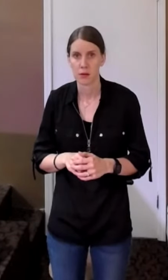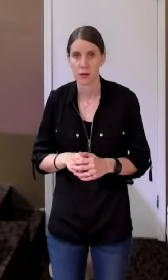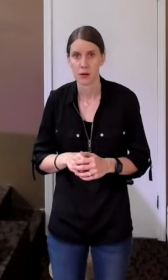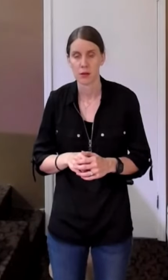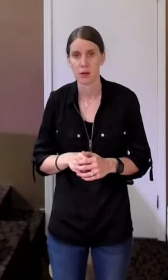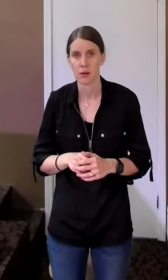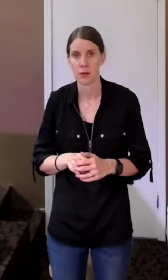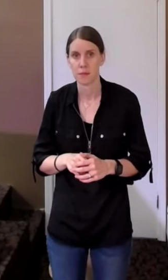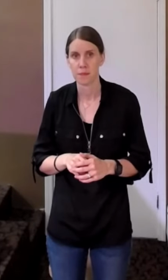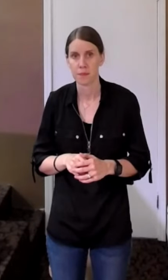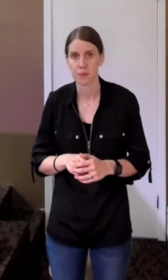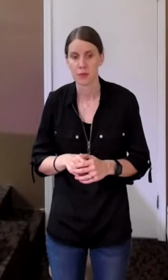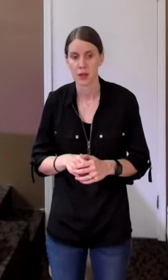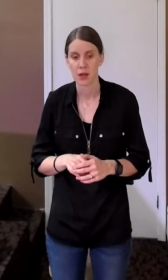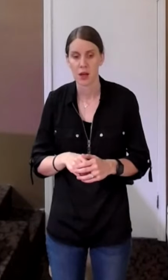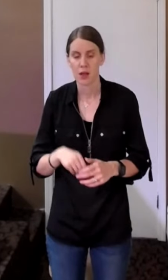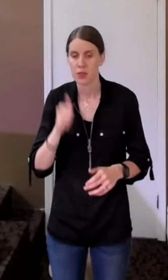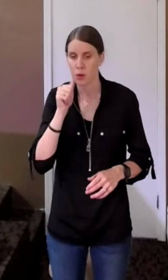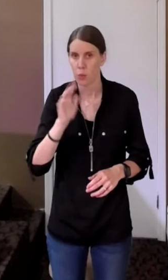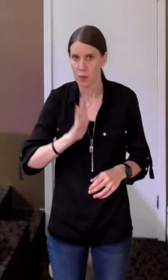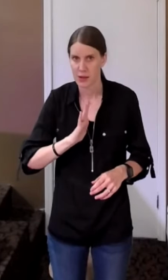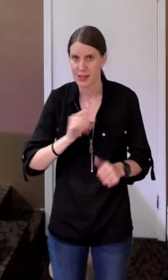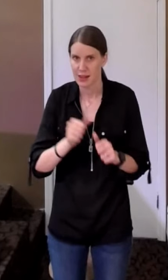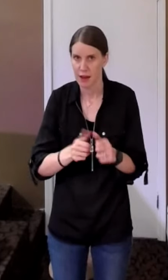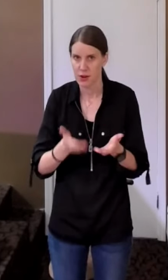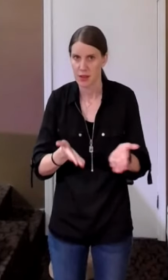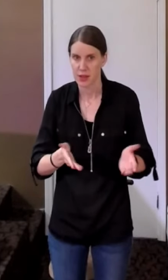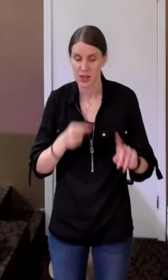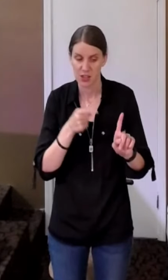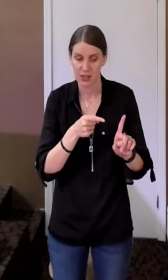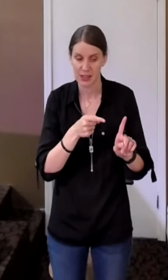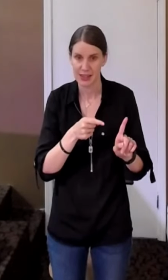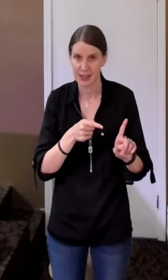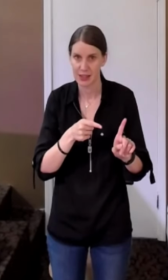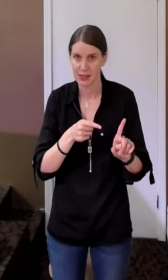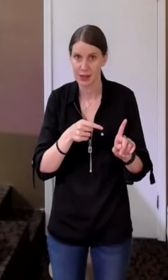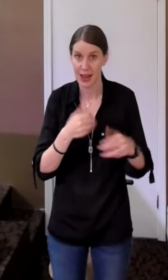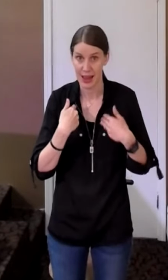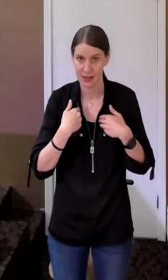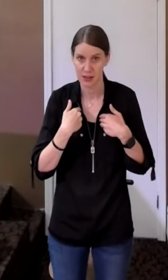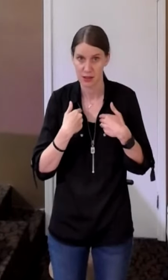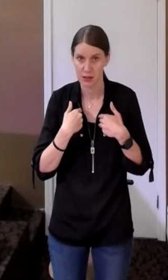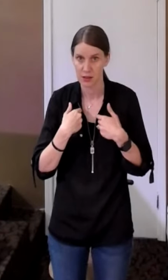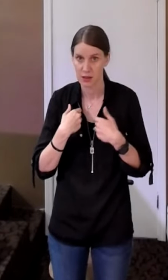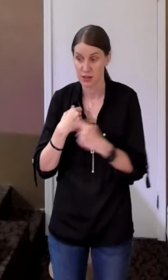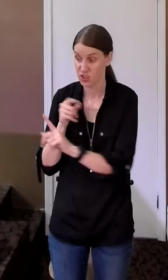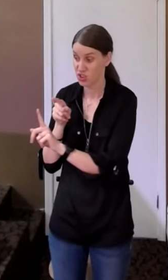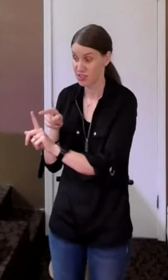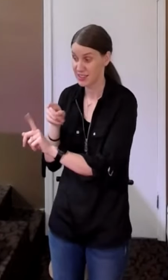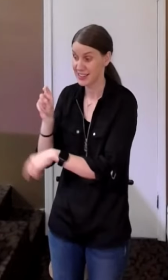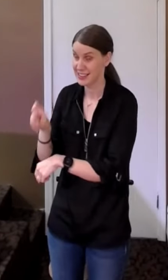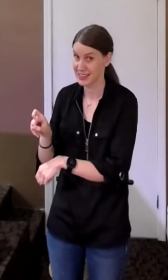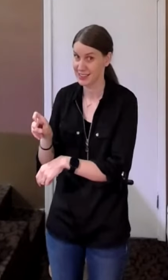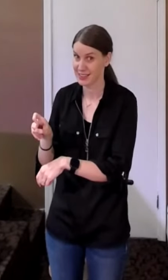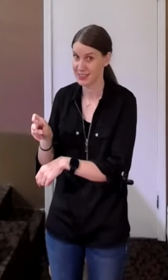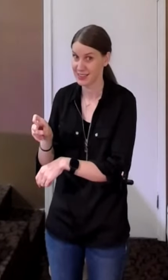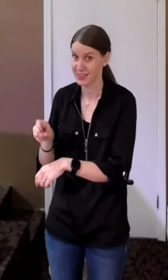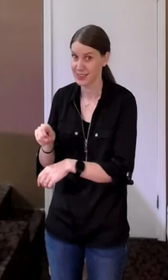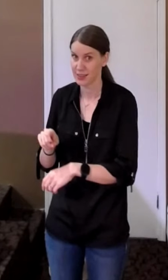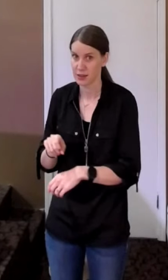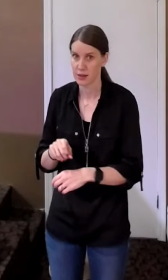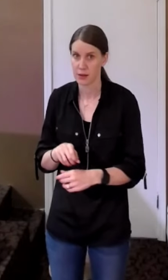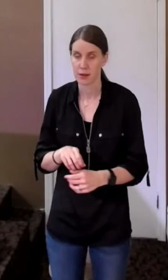be. And that means everything he really needs, she is. Everything the children need, she is.